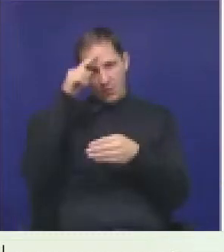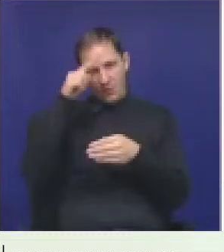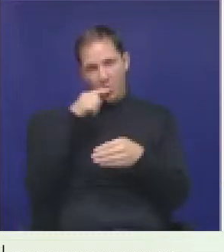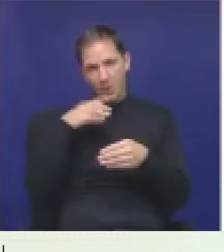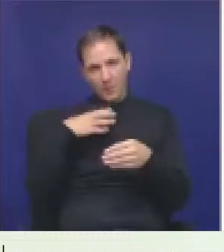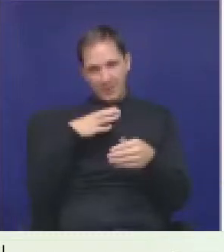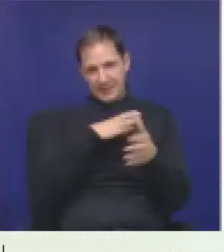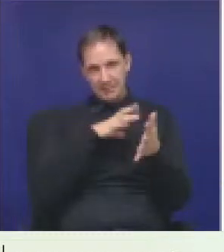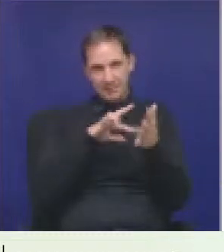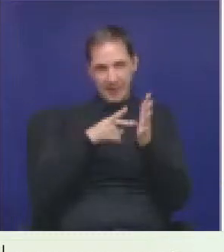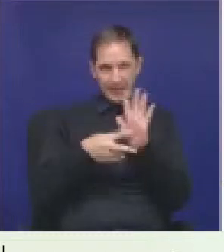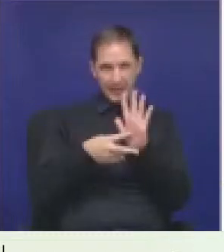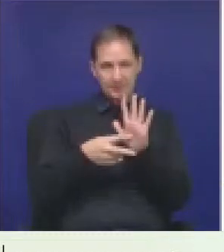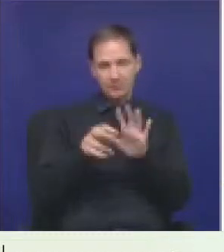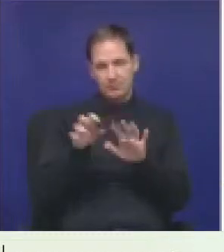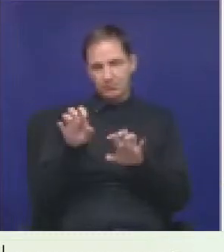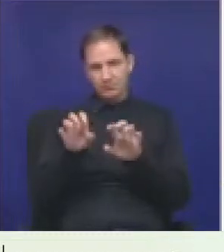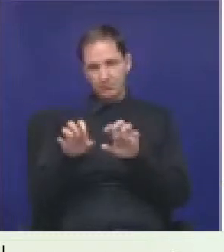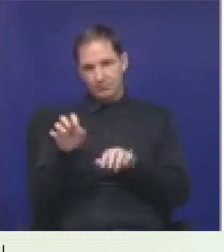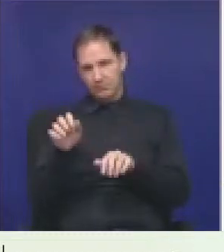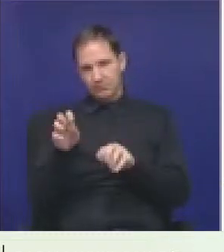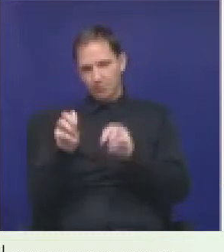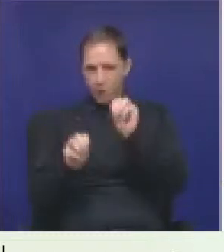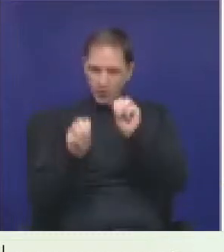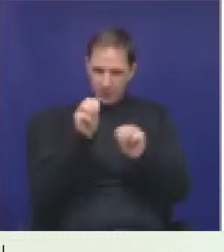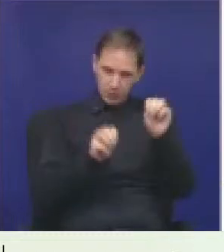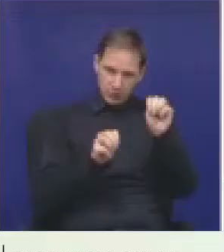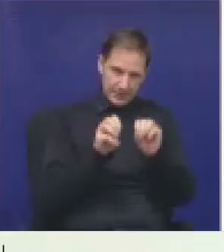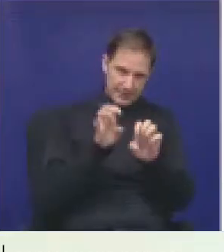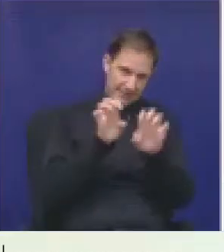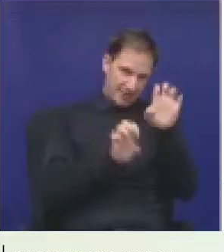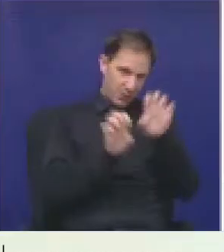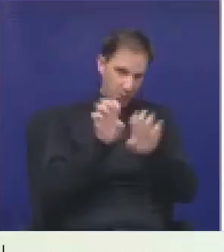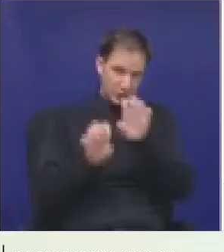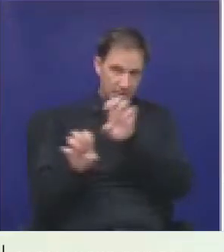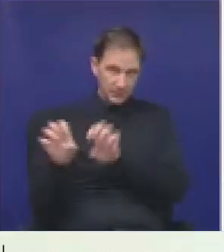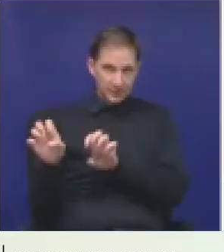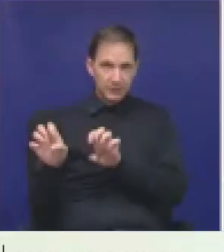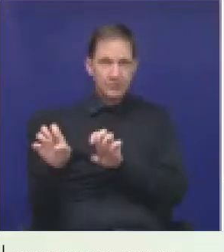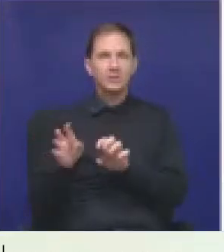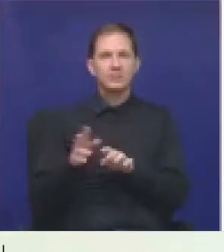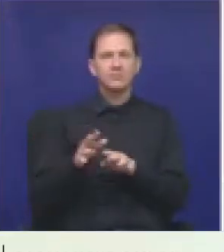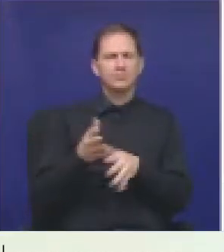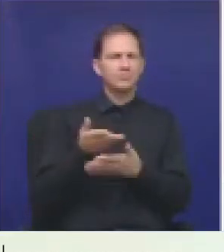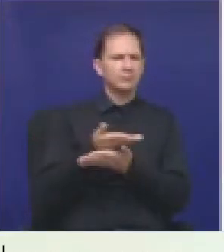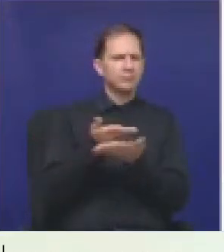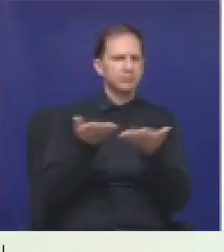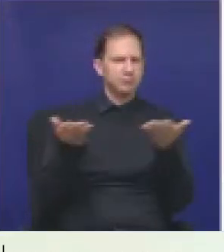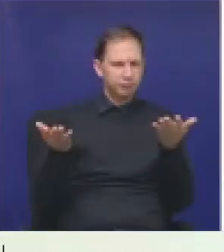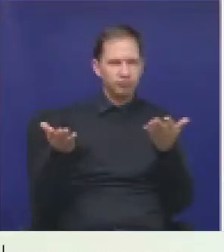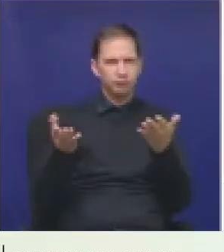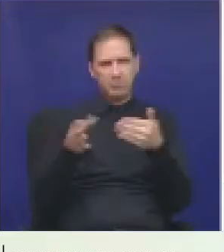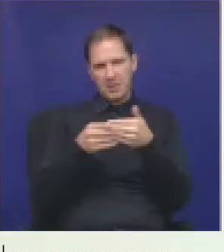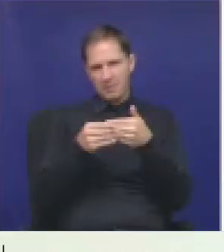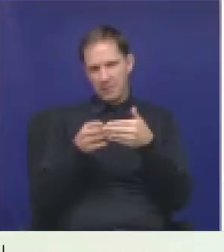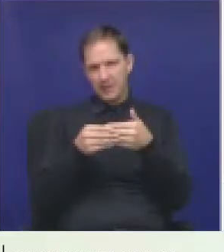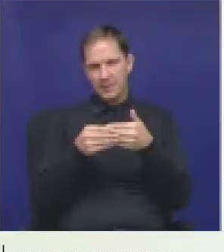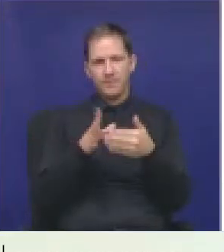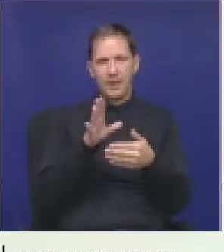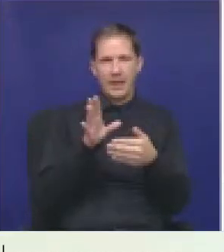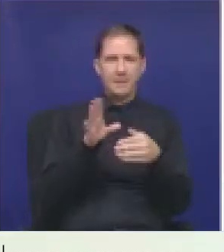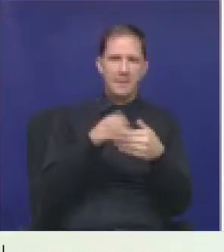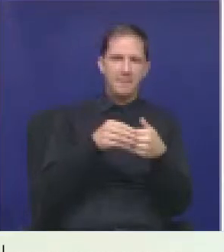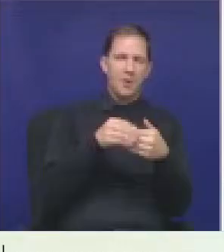Planning, Monitoring and Evaluation, the Statistician General, and members of the South